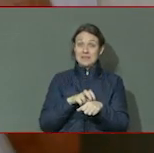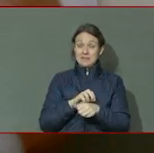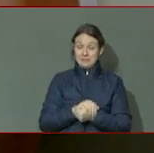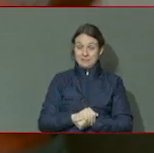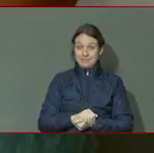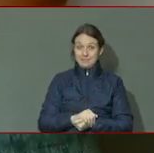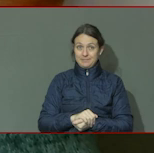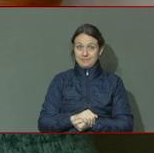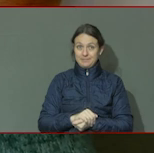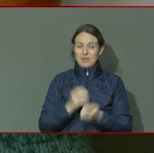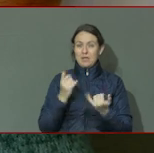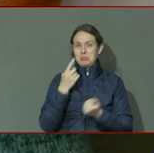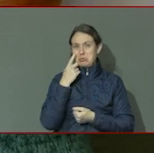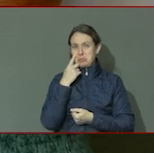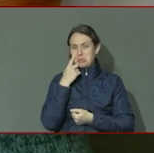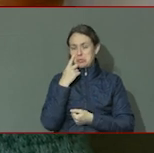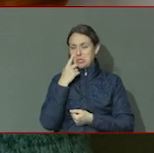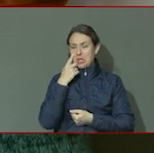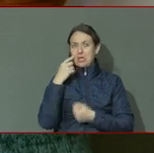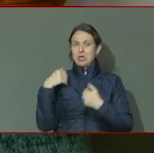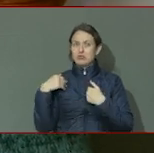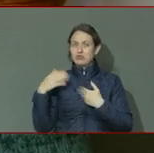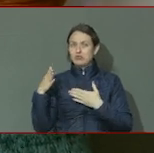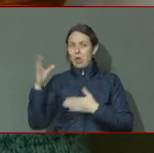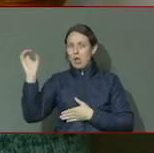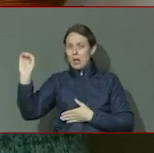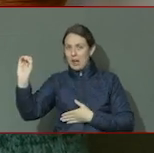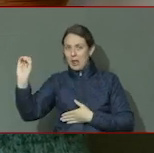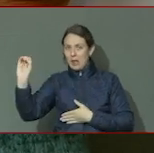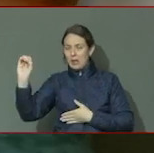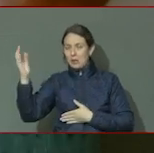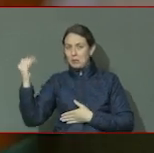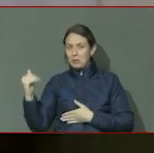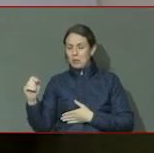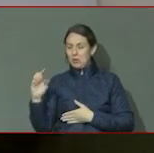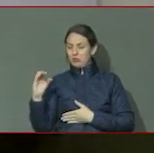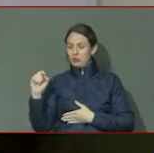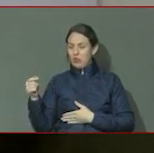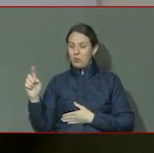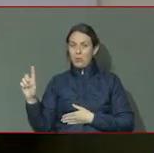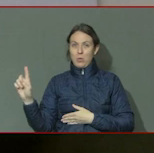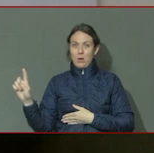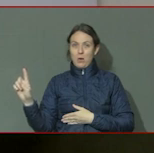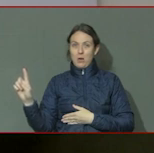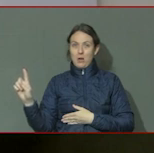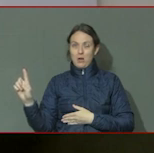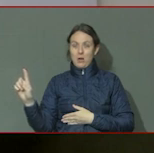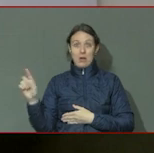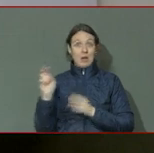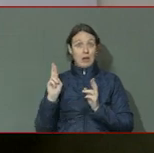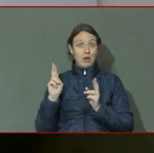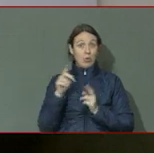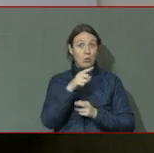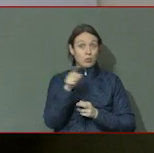so now I see I had nothing and now 0.11. Now, boys and girls, I hope you were